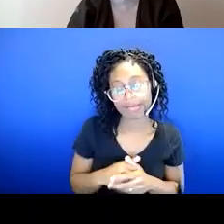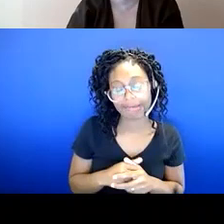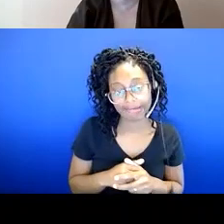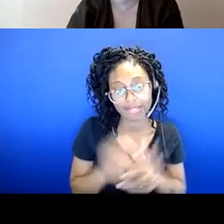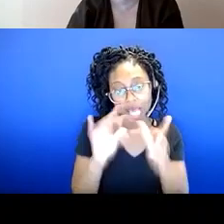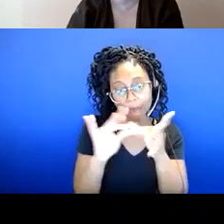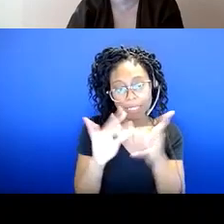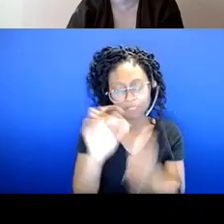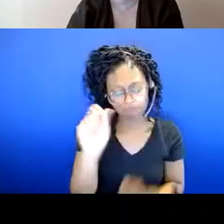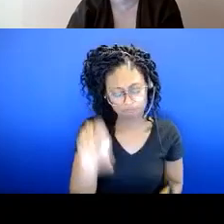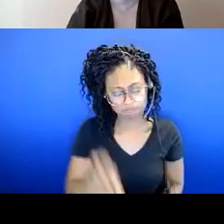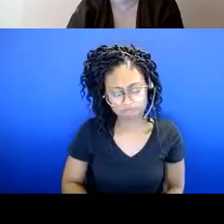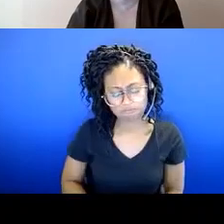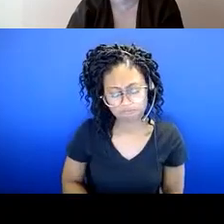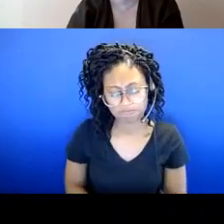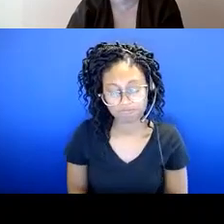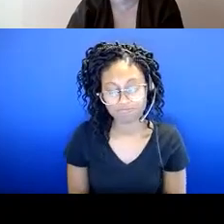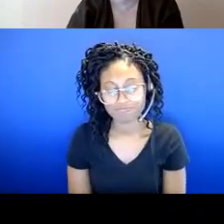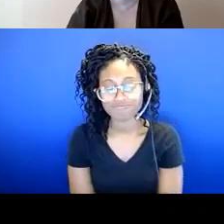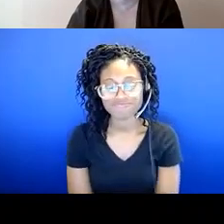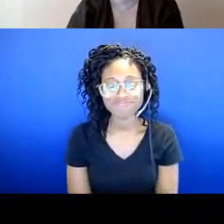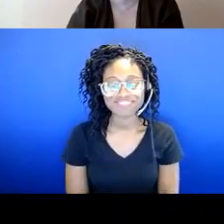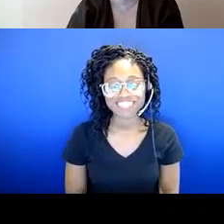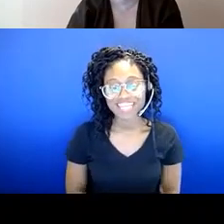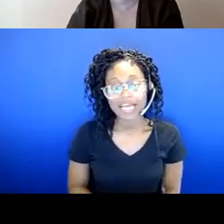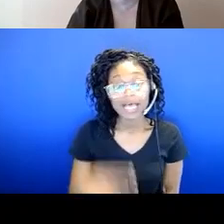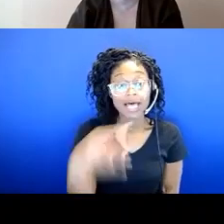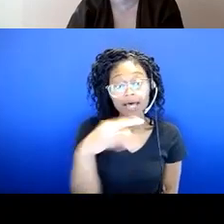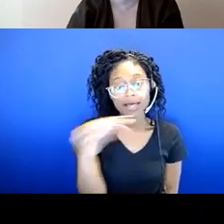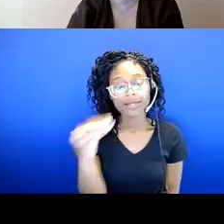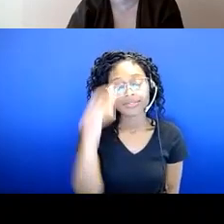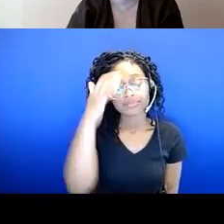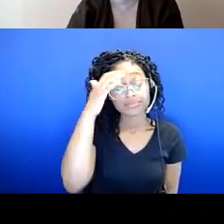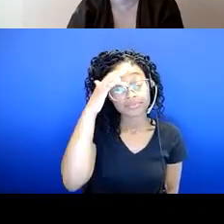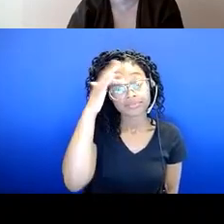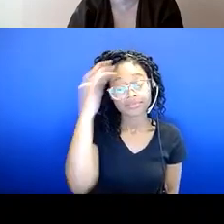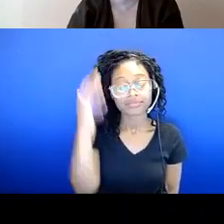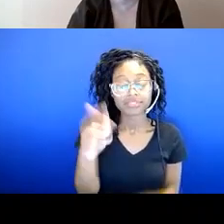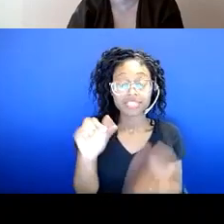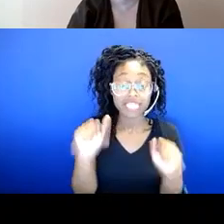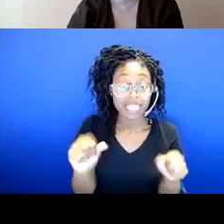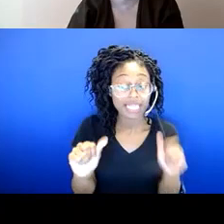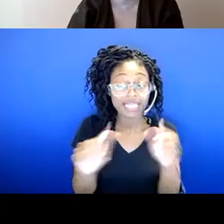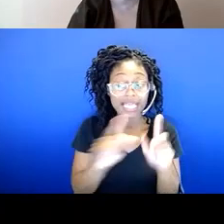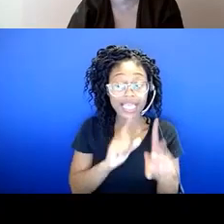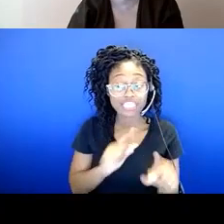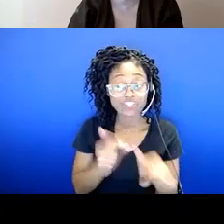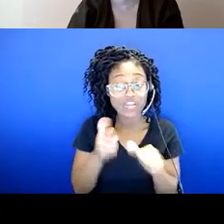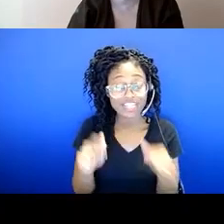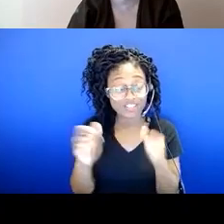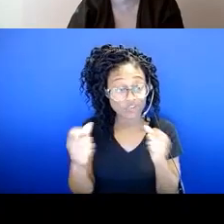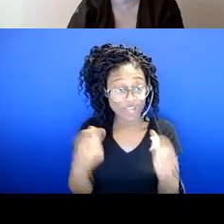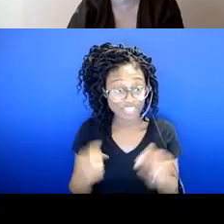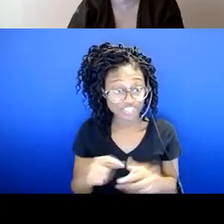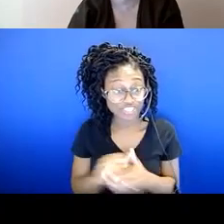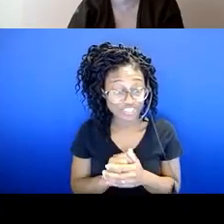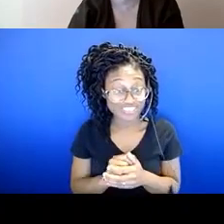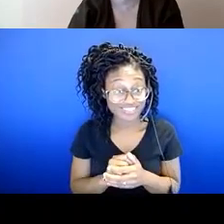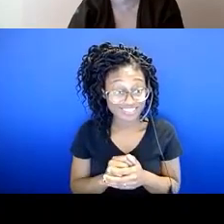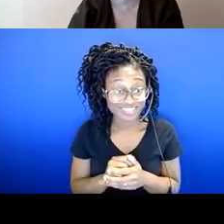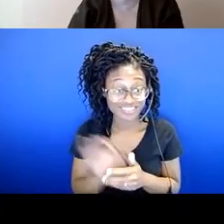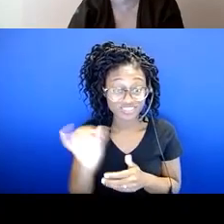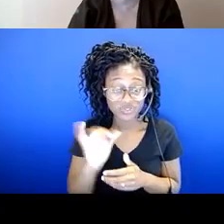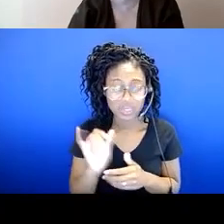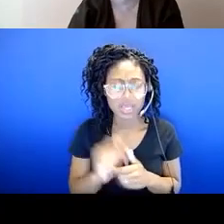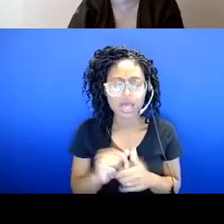comment on it and answer any questions that way. I can just show you briefly what that is